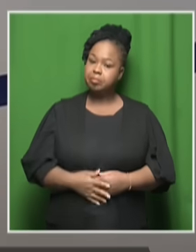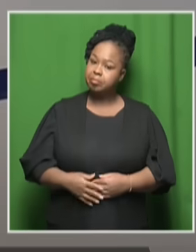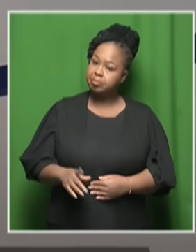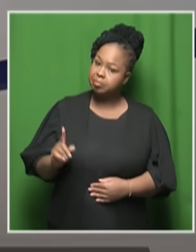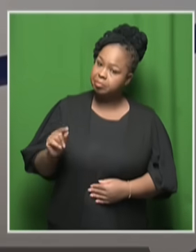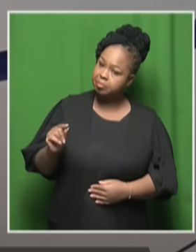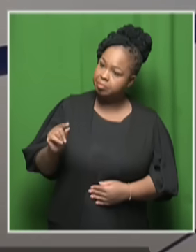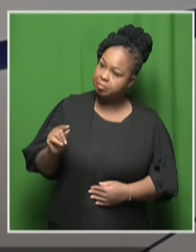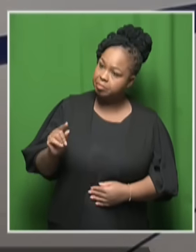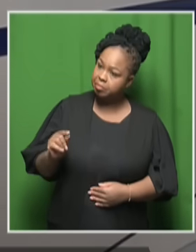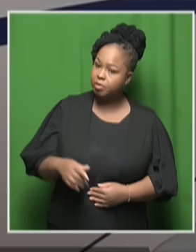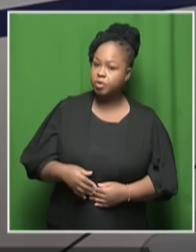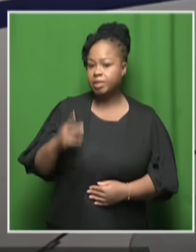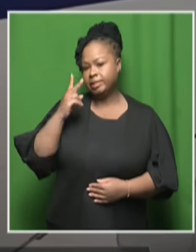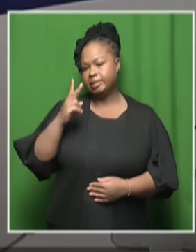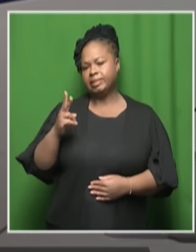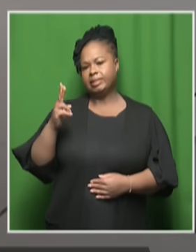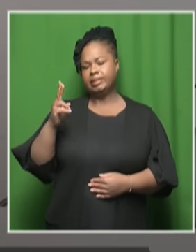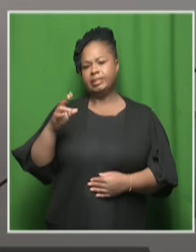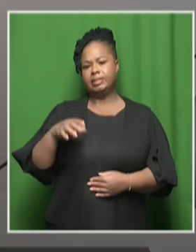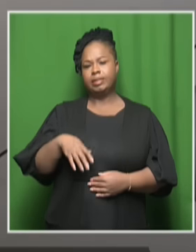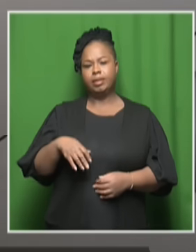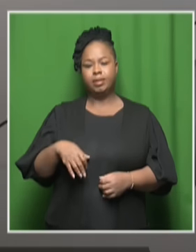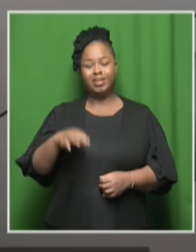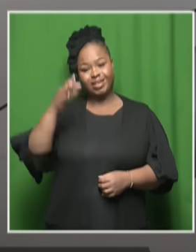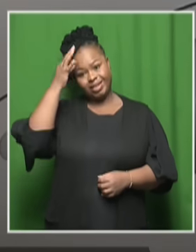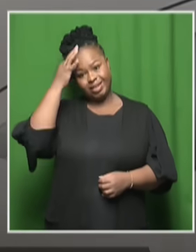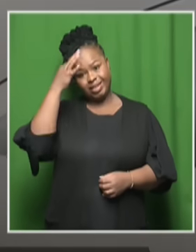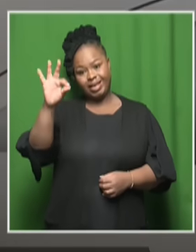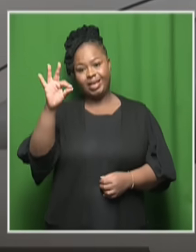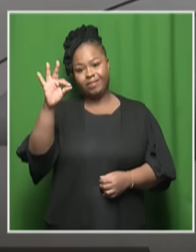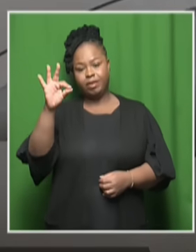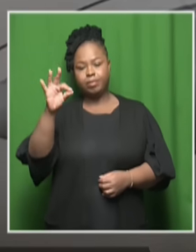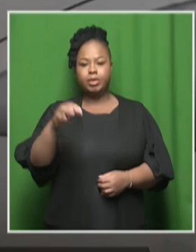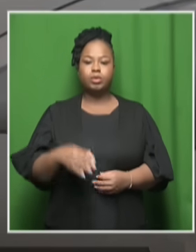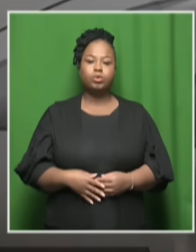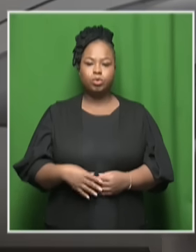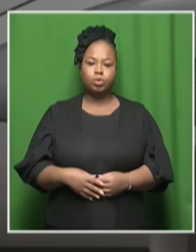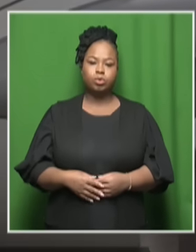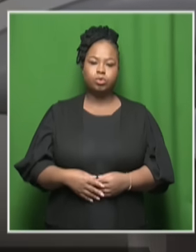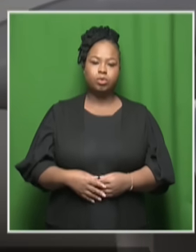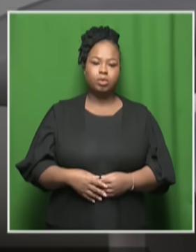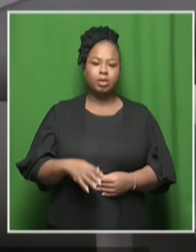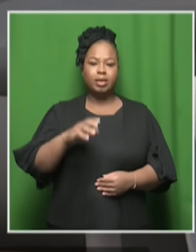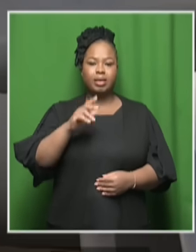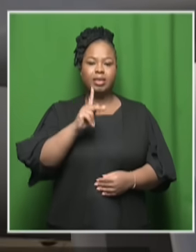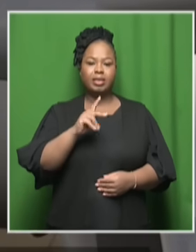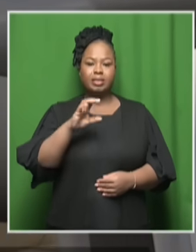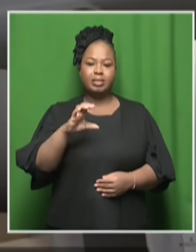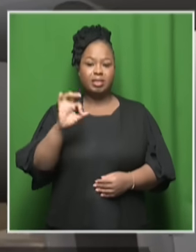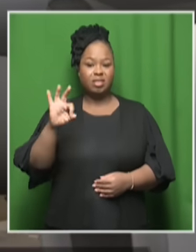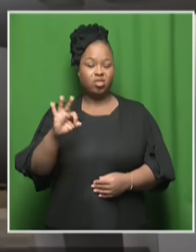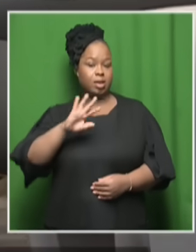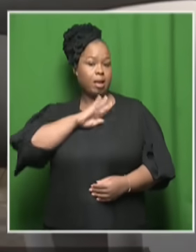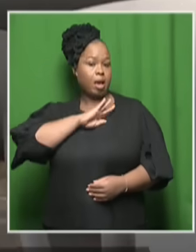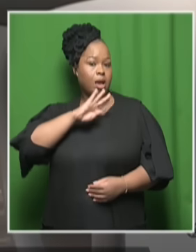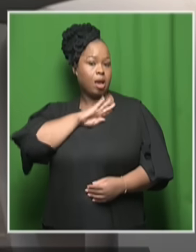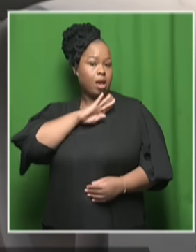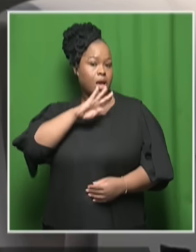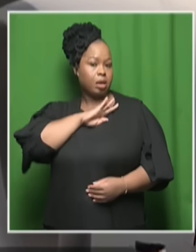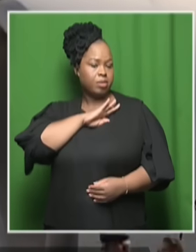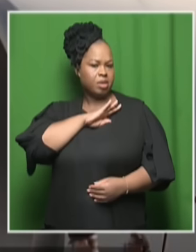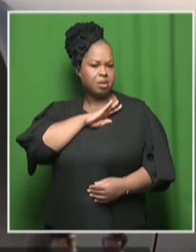interesting. You can see that this is an aircraft. It's the long-haul government aircraft. It's the Airbus Voyager KC-3, the military one. It